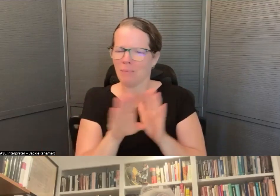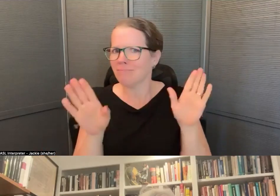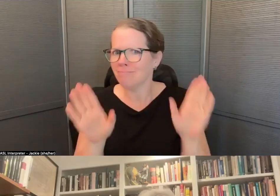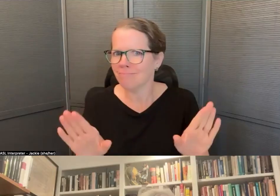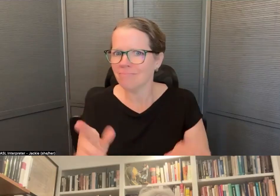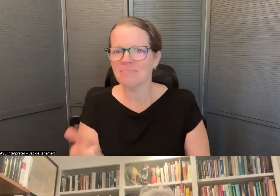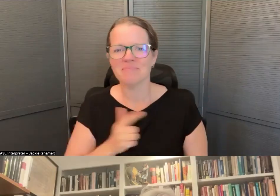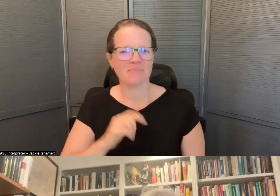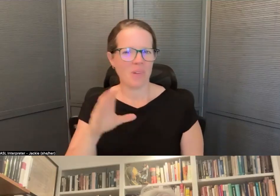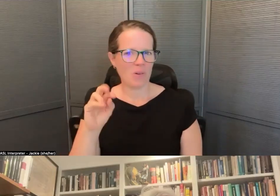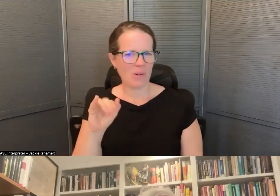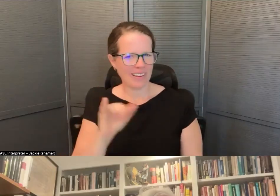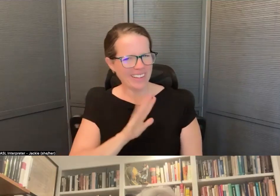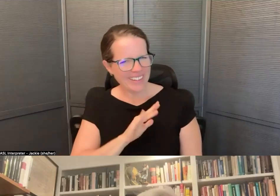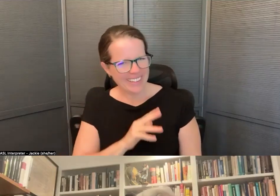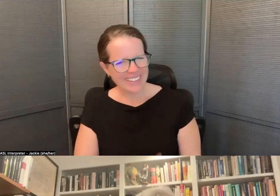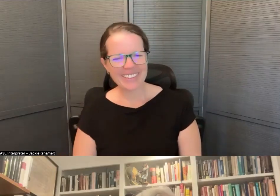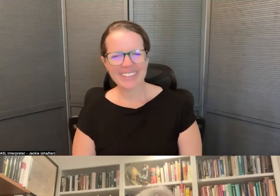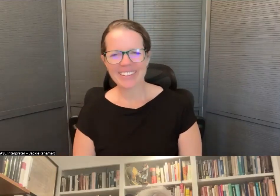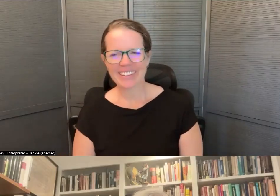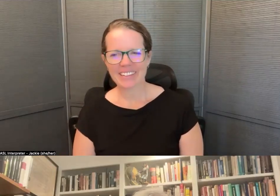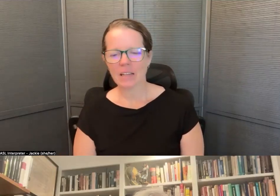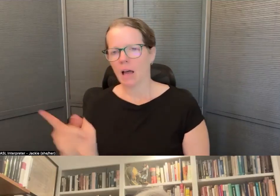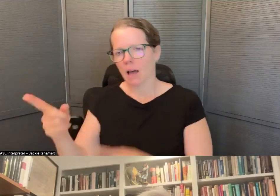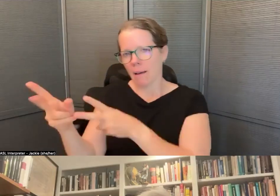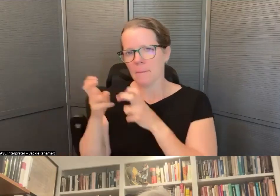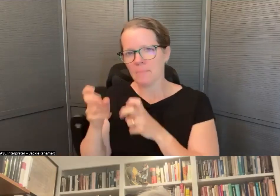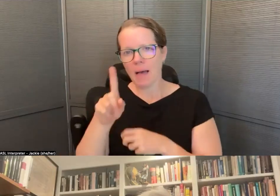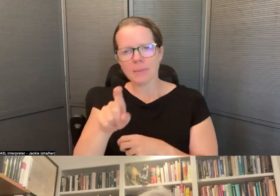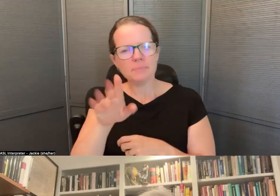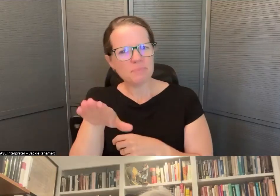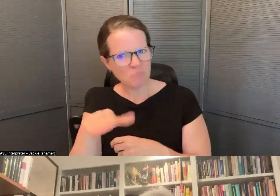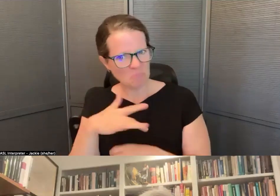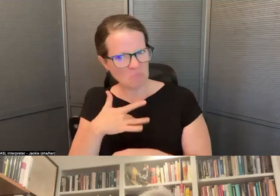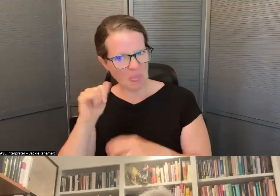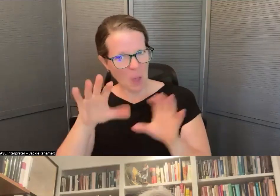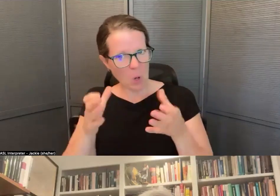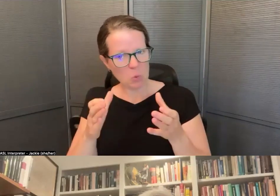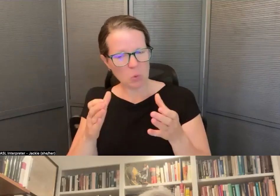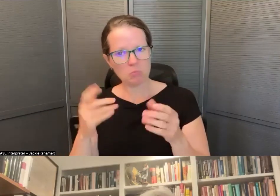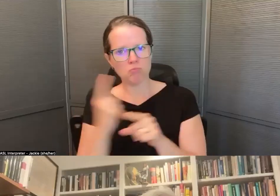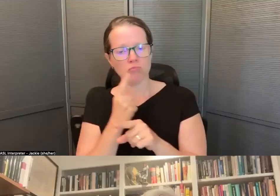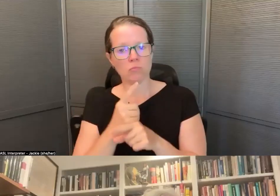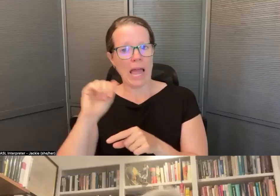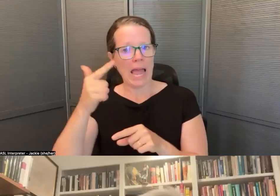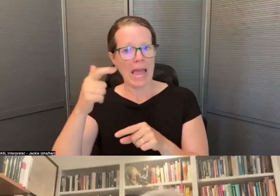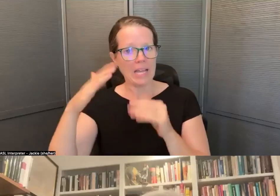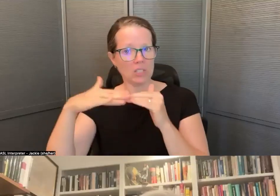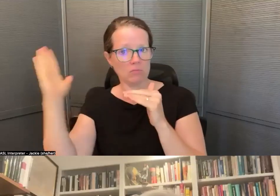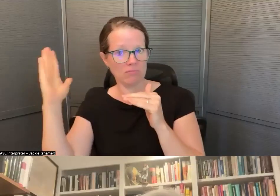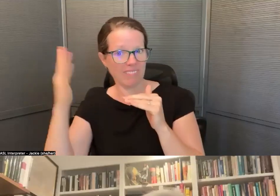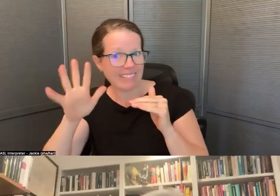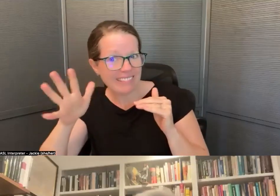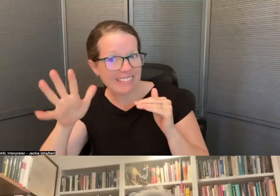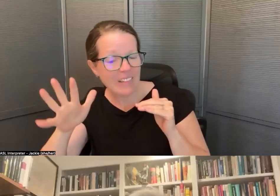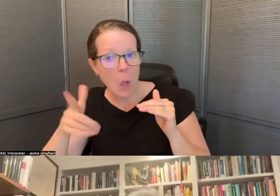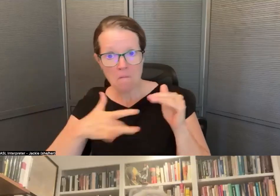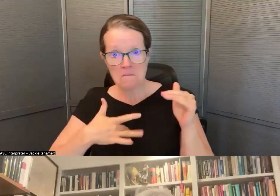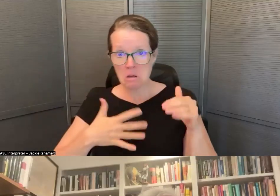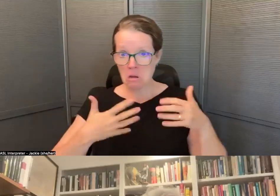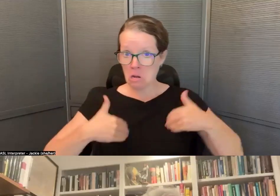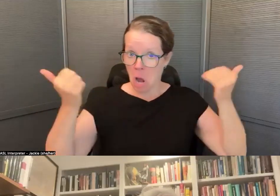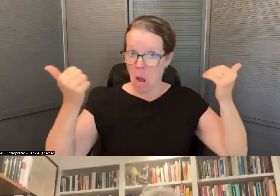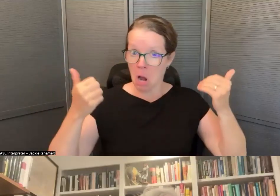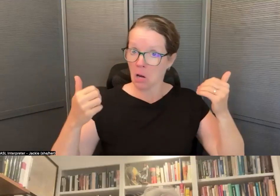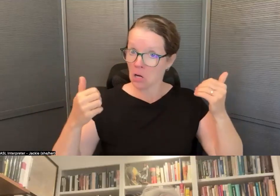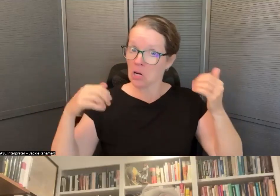Amazing. Do you think this group is appropriate only for older individuals? What do you think do you think younger ones might benefit